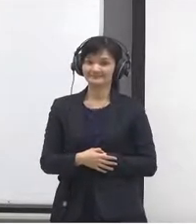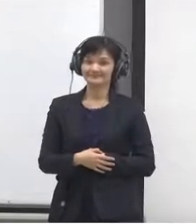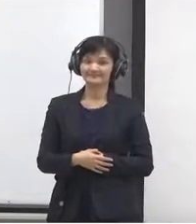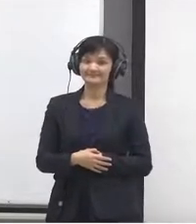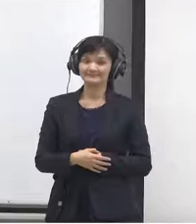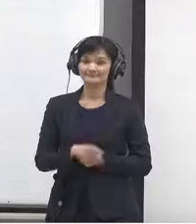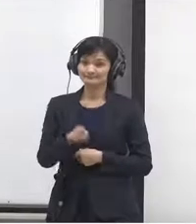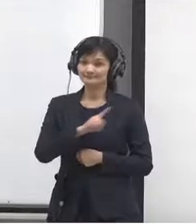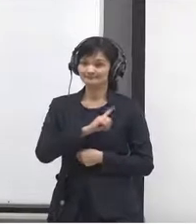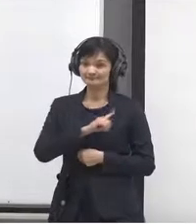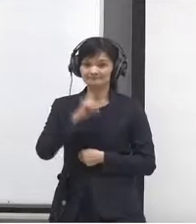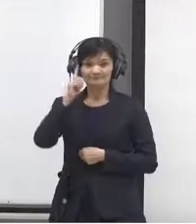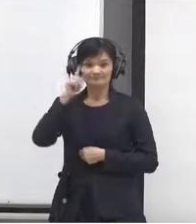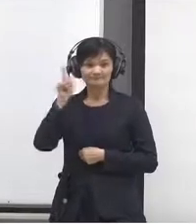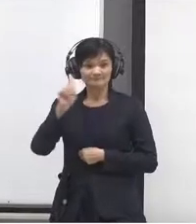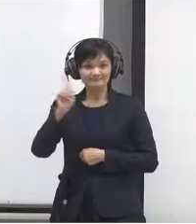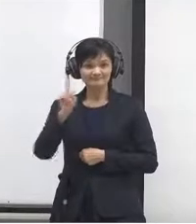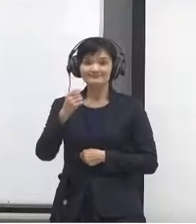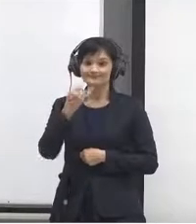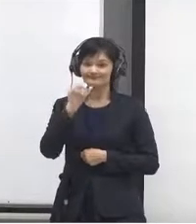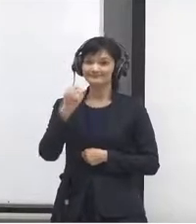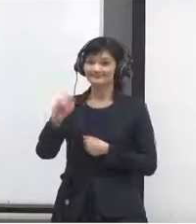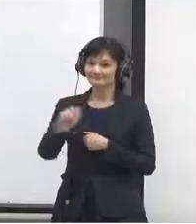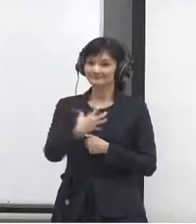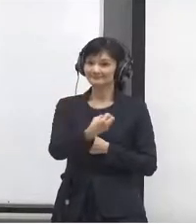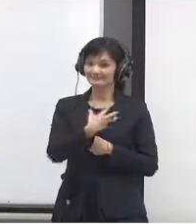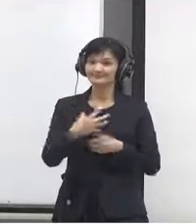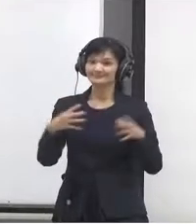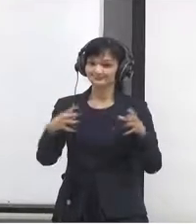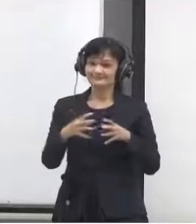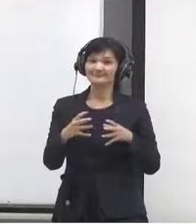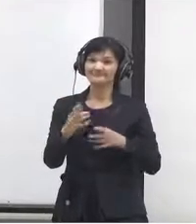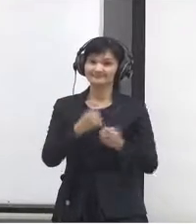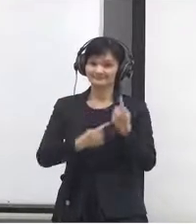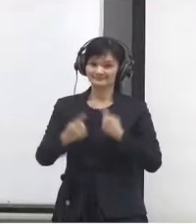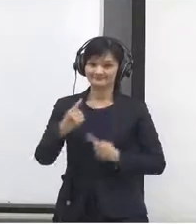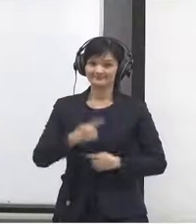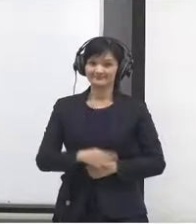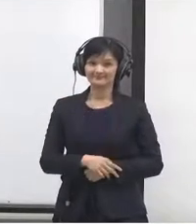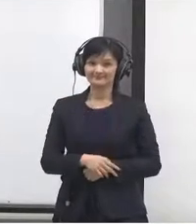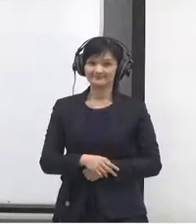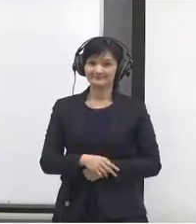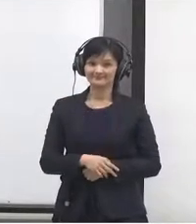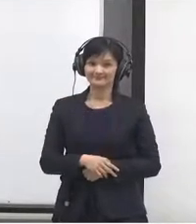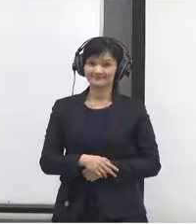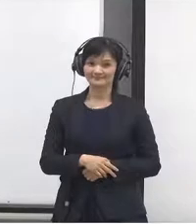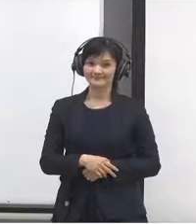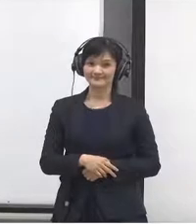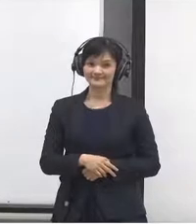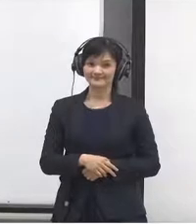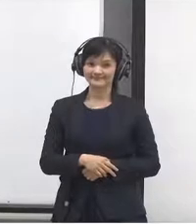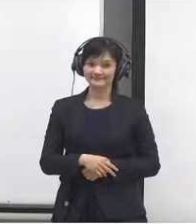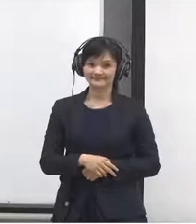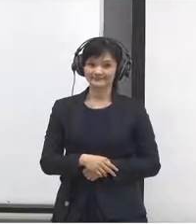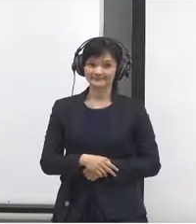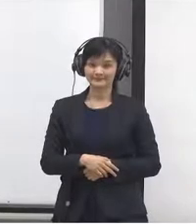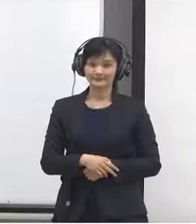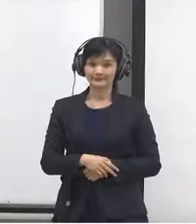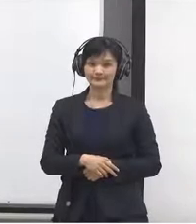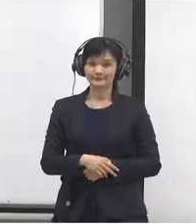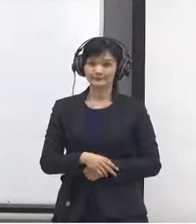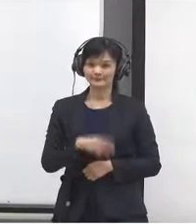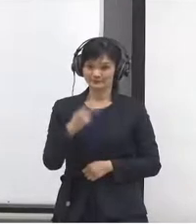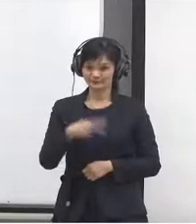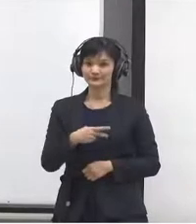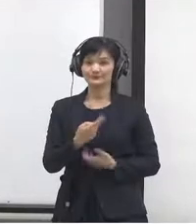I majorly join the participants as the organizers or facilitators in the community. So that's